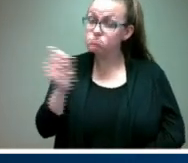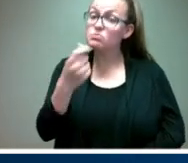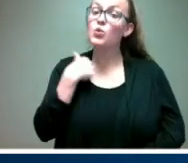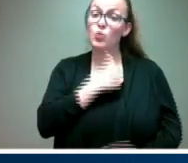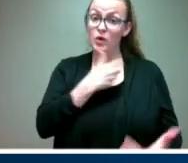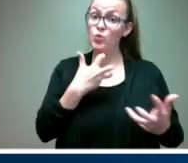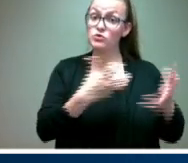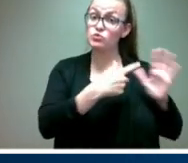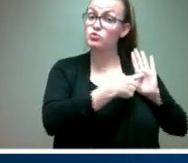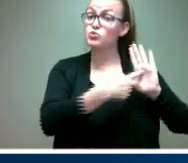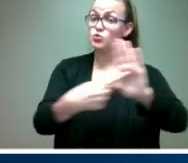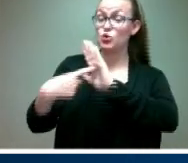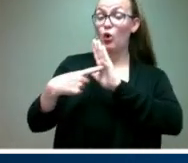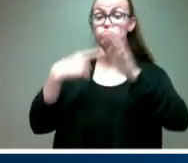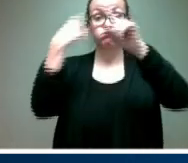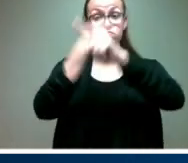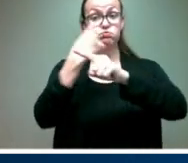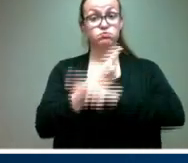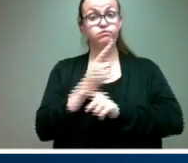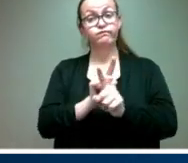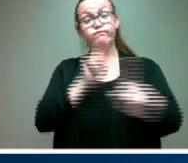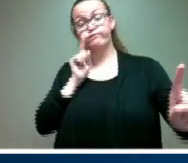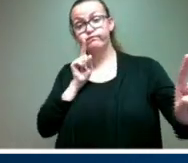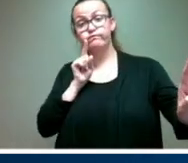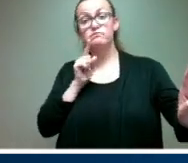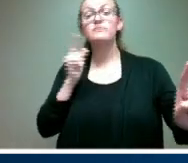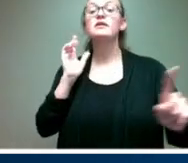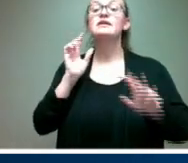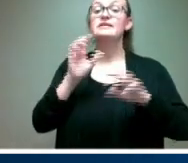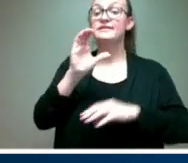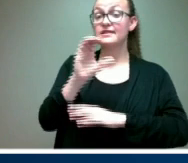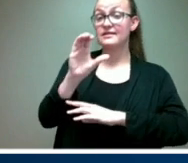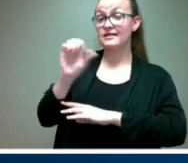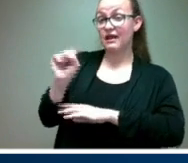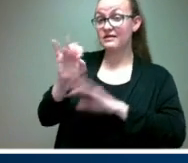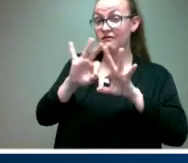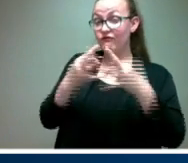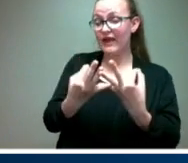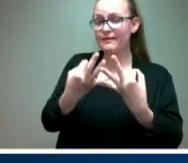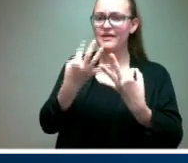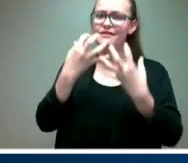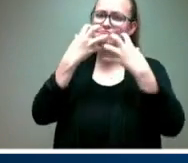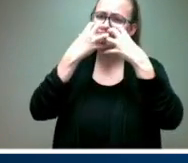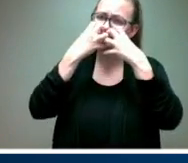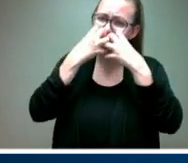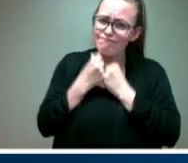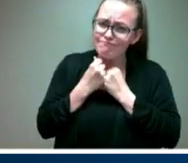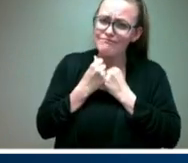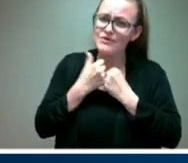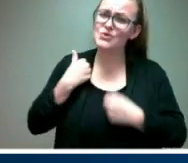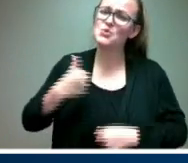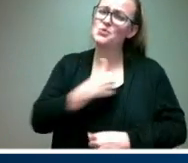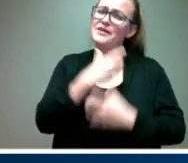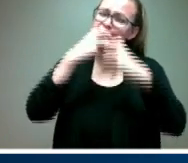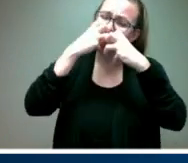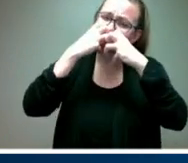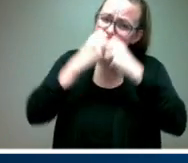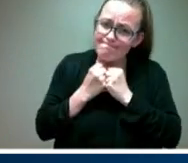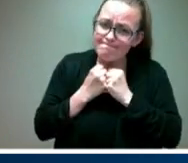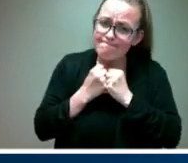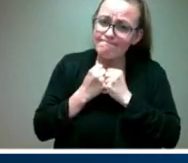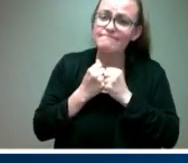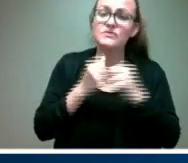too. But we care about our CCS family. This is, I stated again, an unprecedented time, but we care about our students